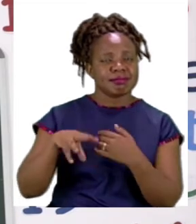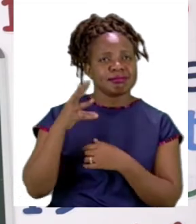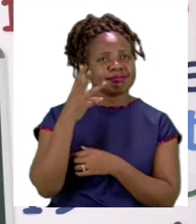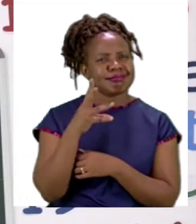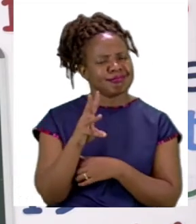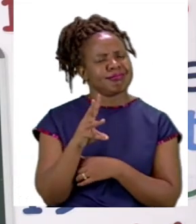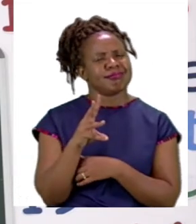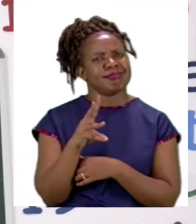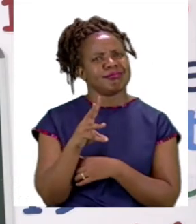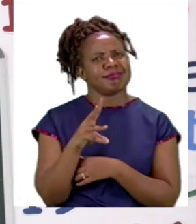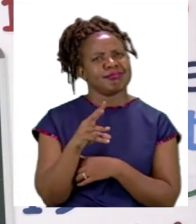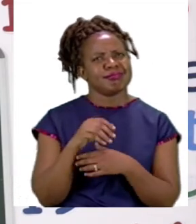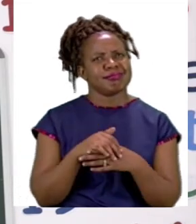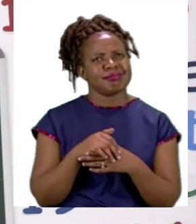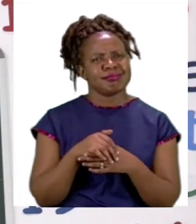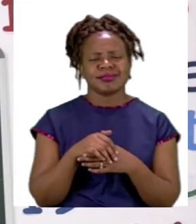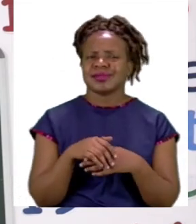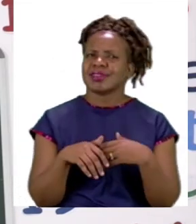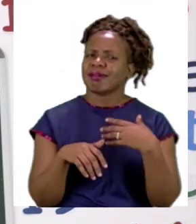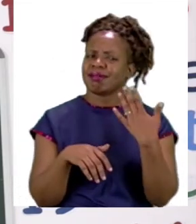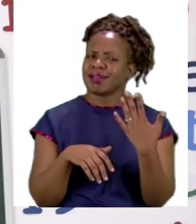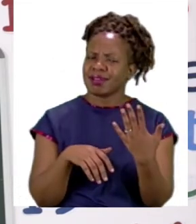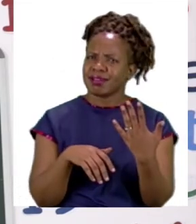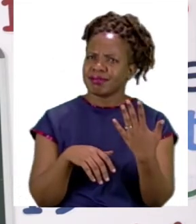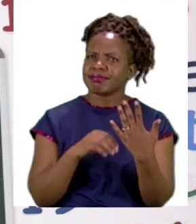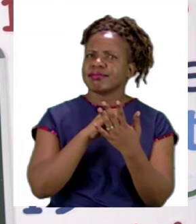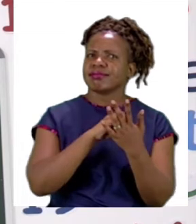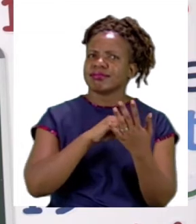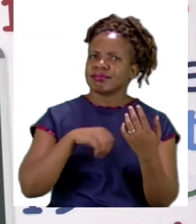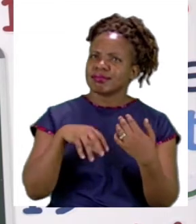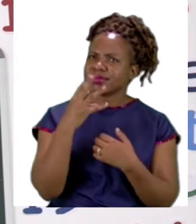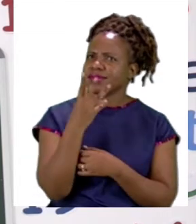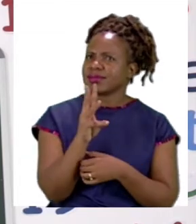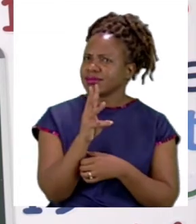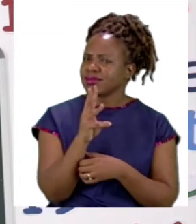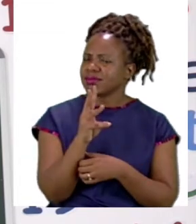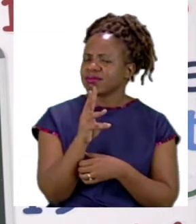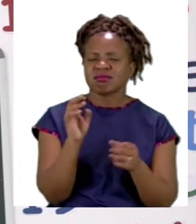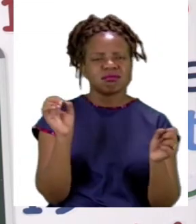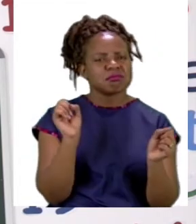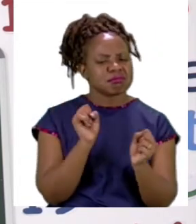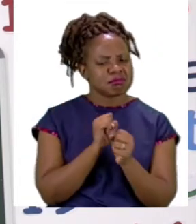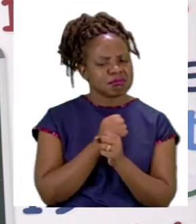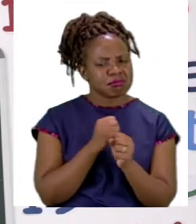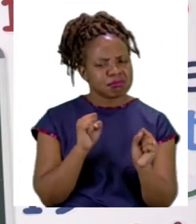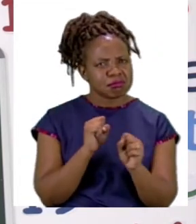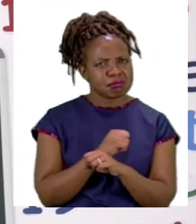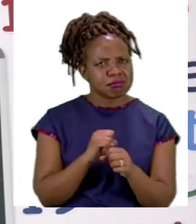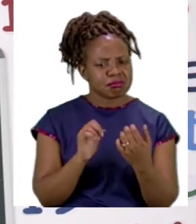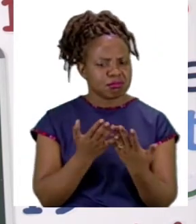6. 5 minus 6? That's not possible. So we say